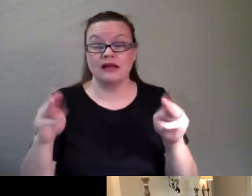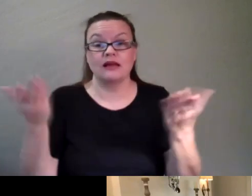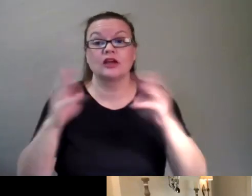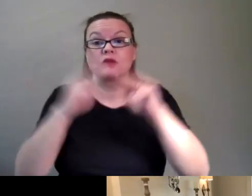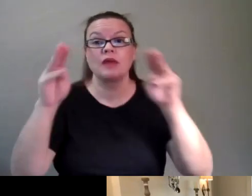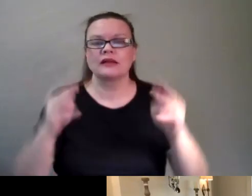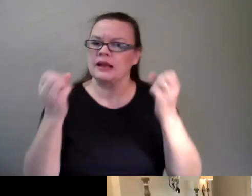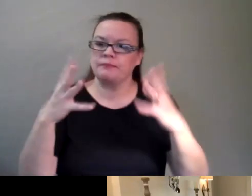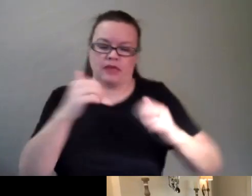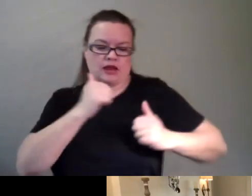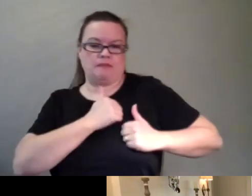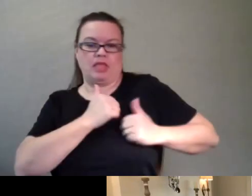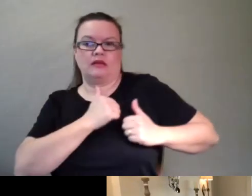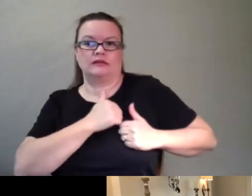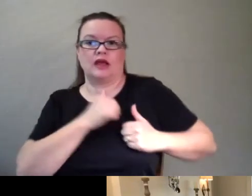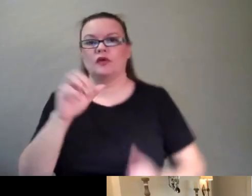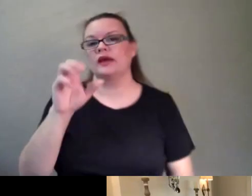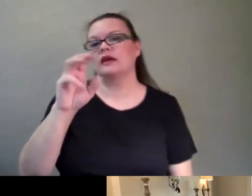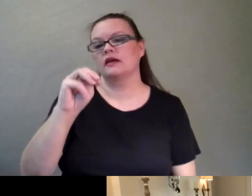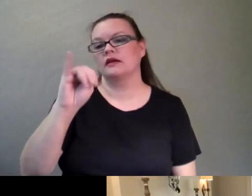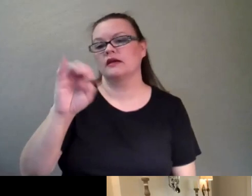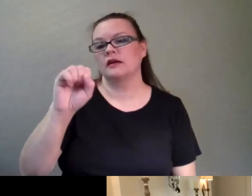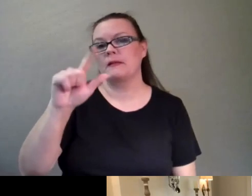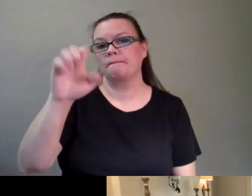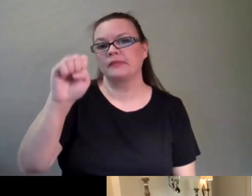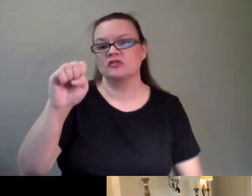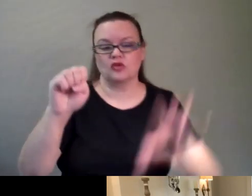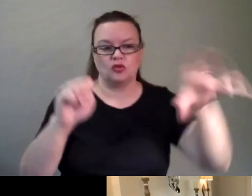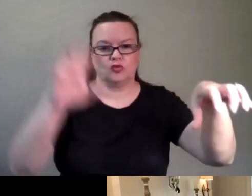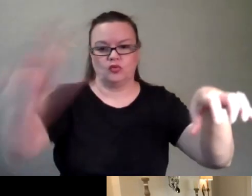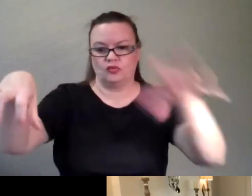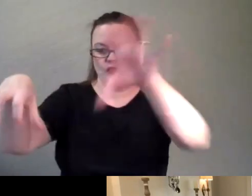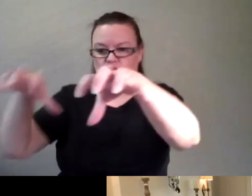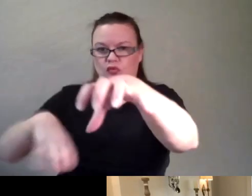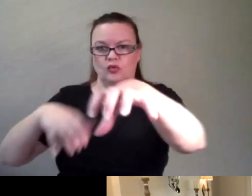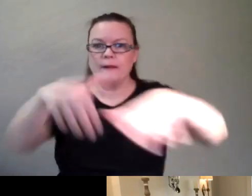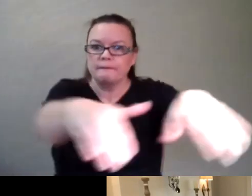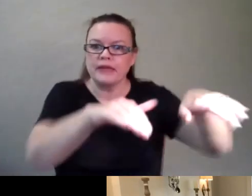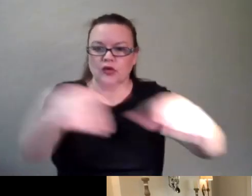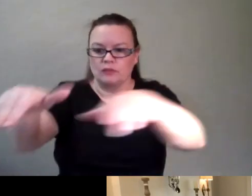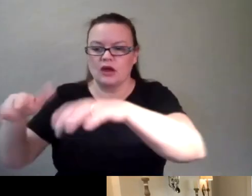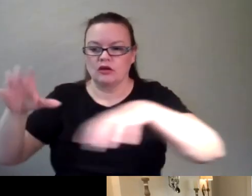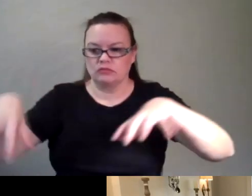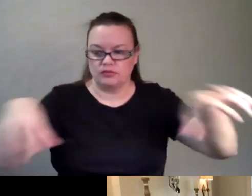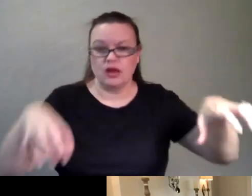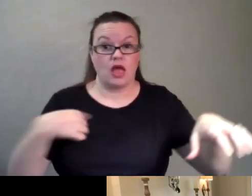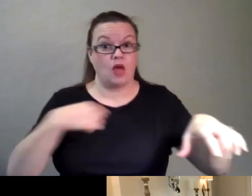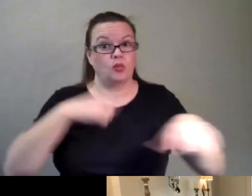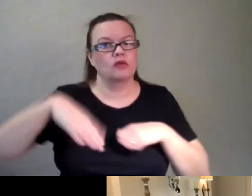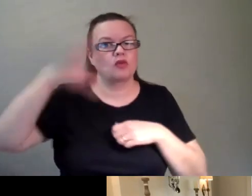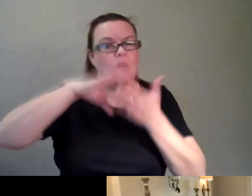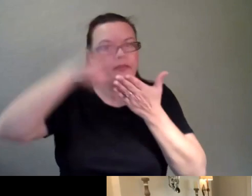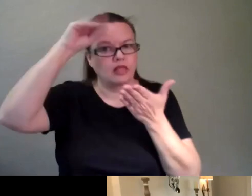all of us grew up with the duck and cover drills, and don't take lightly a